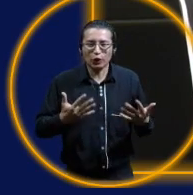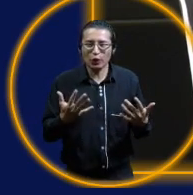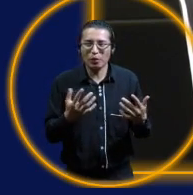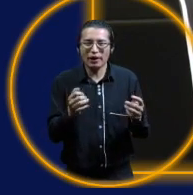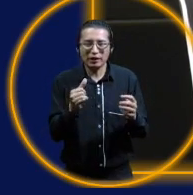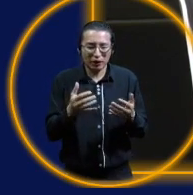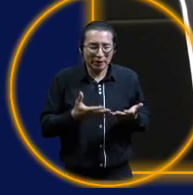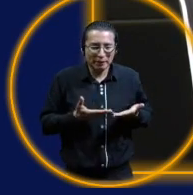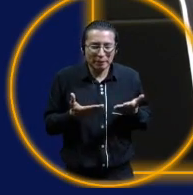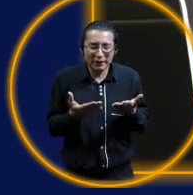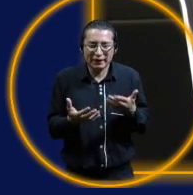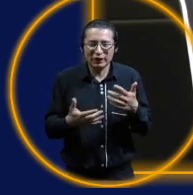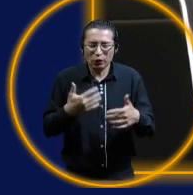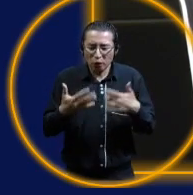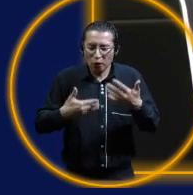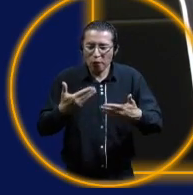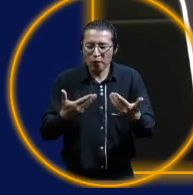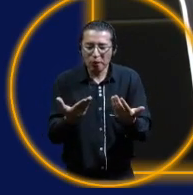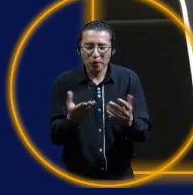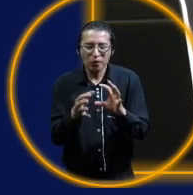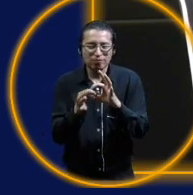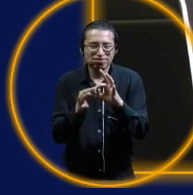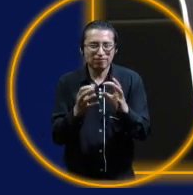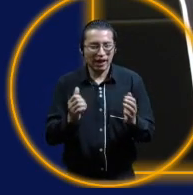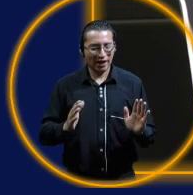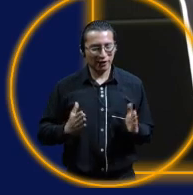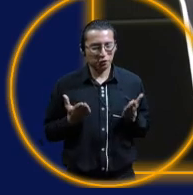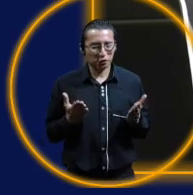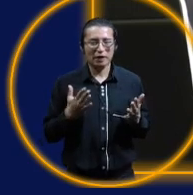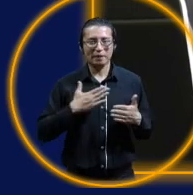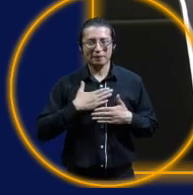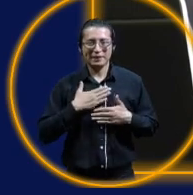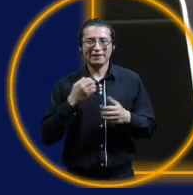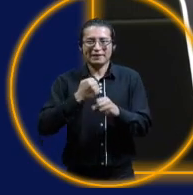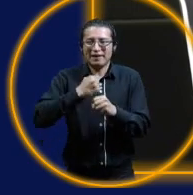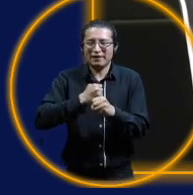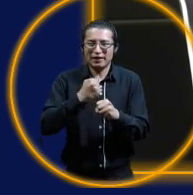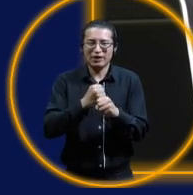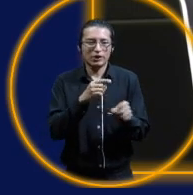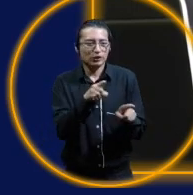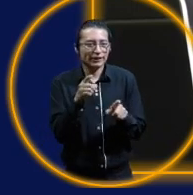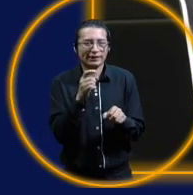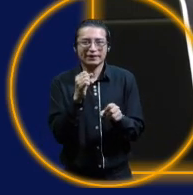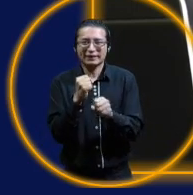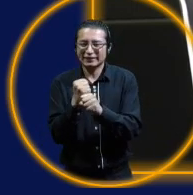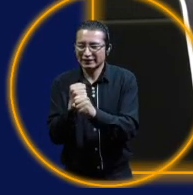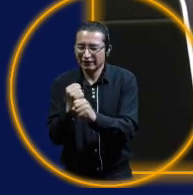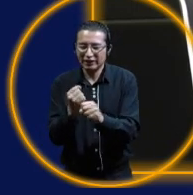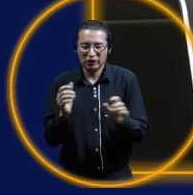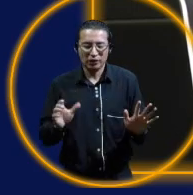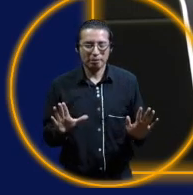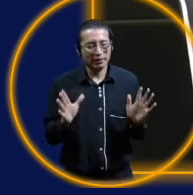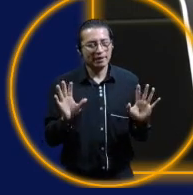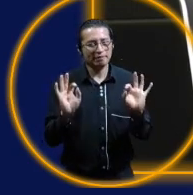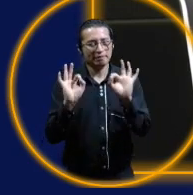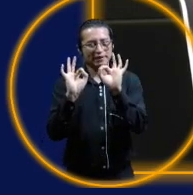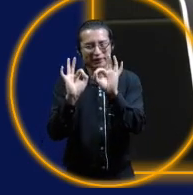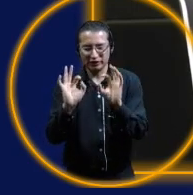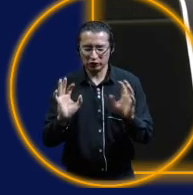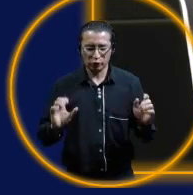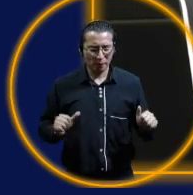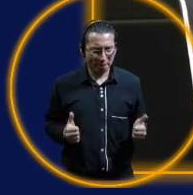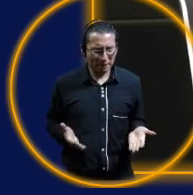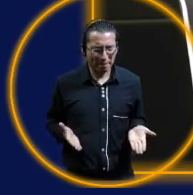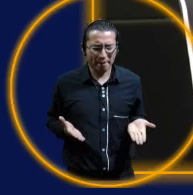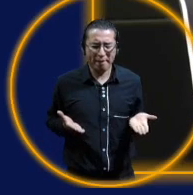to your work. Can you talk a little bit about those things, fears and imperfection, and the role they play in the art you make? Yeah, I think the biggest